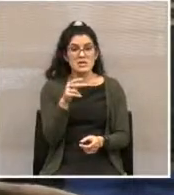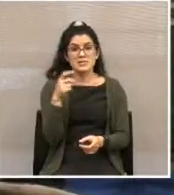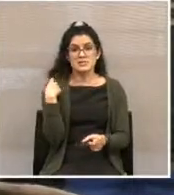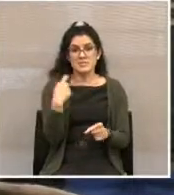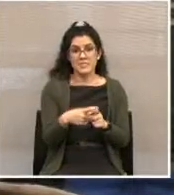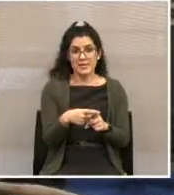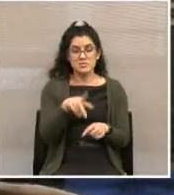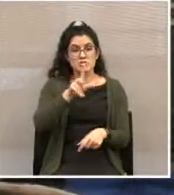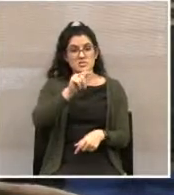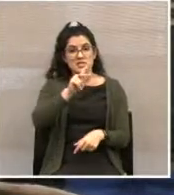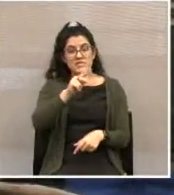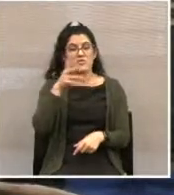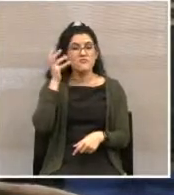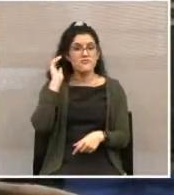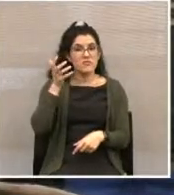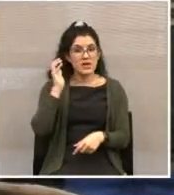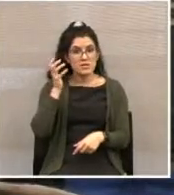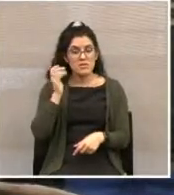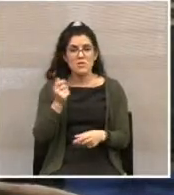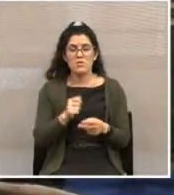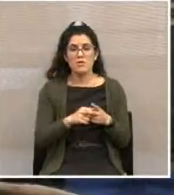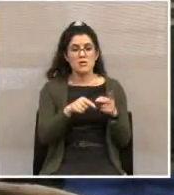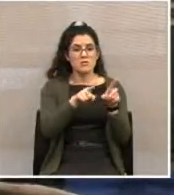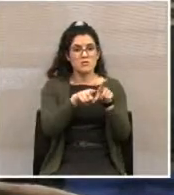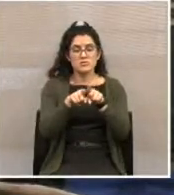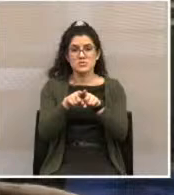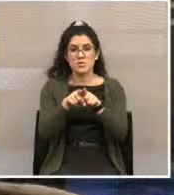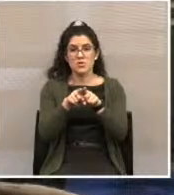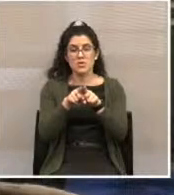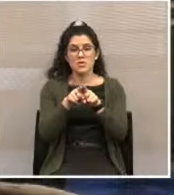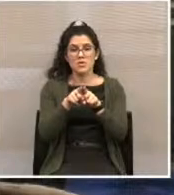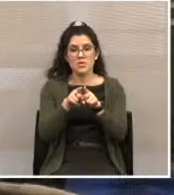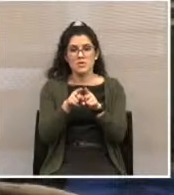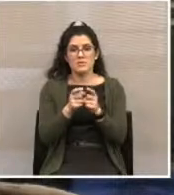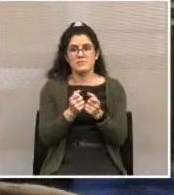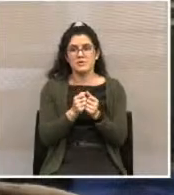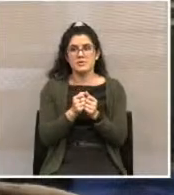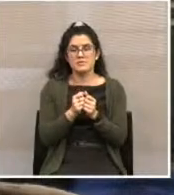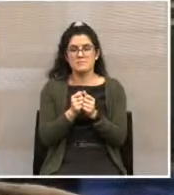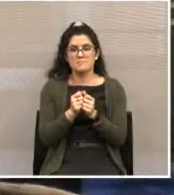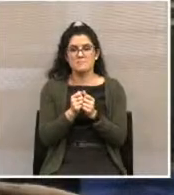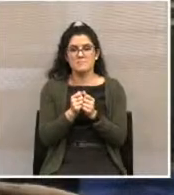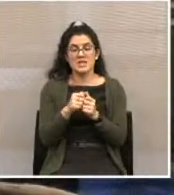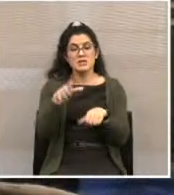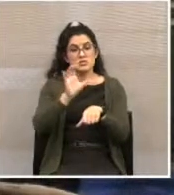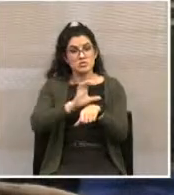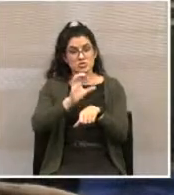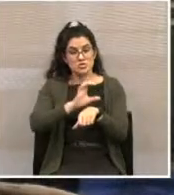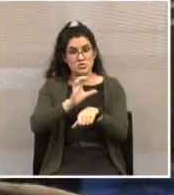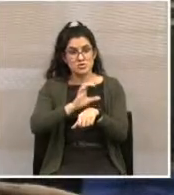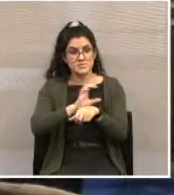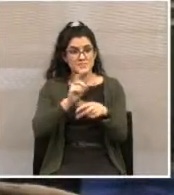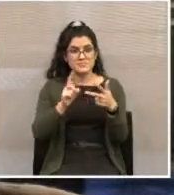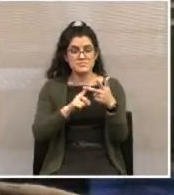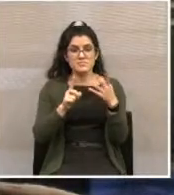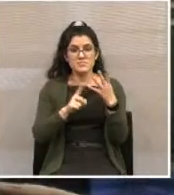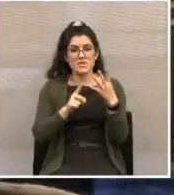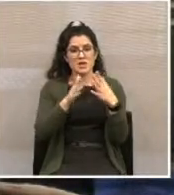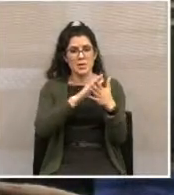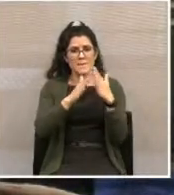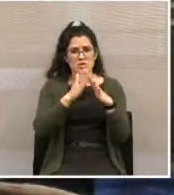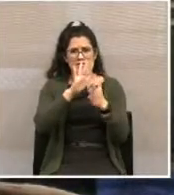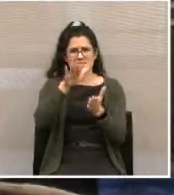on television, radio stations, as well as organic outreach through churches and community